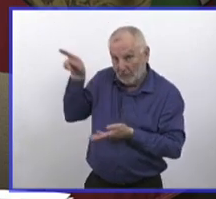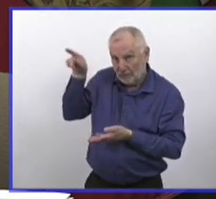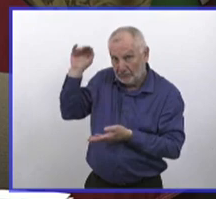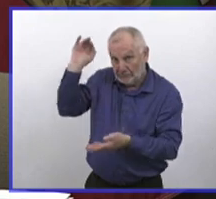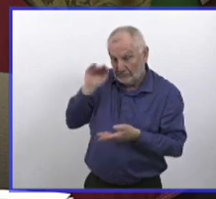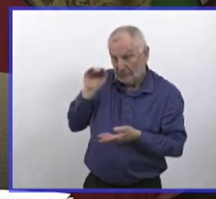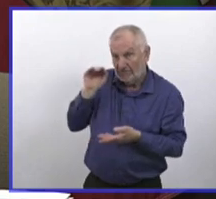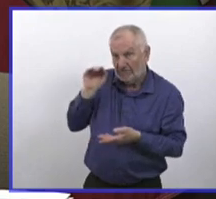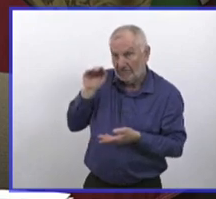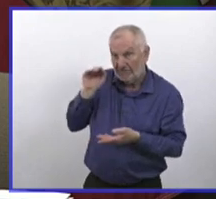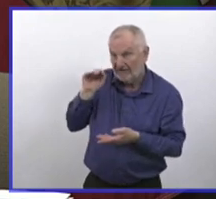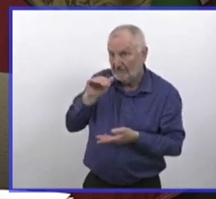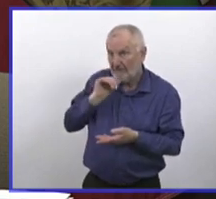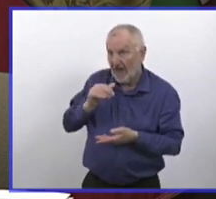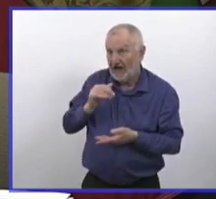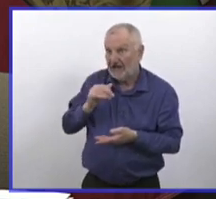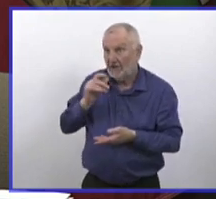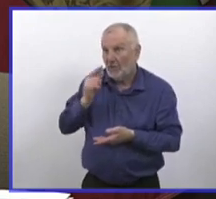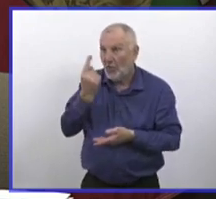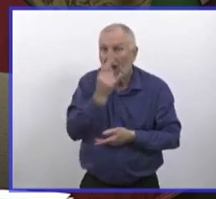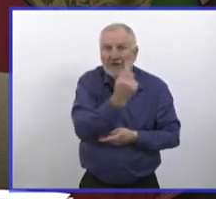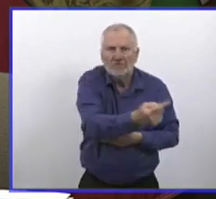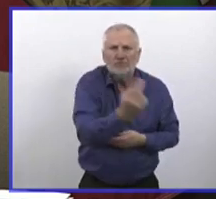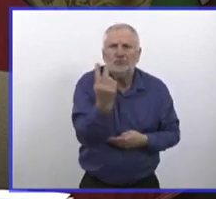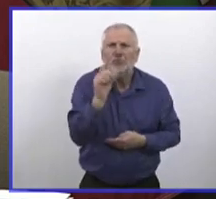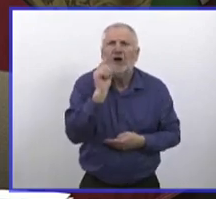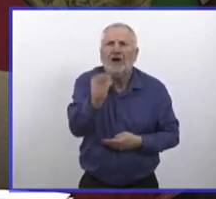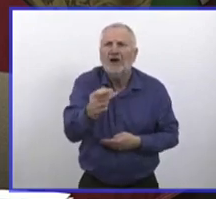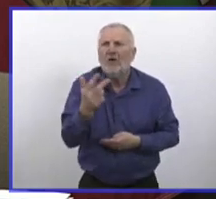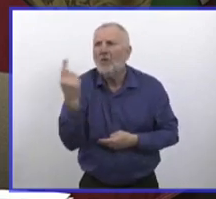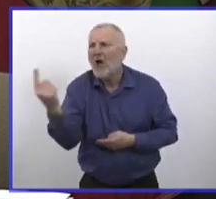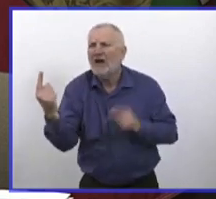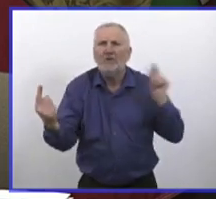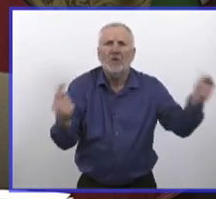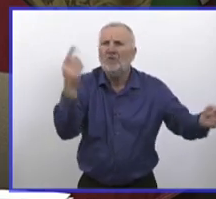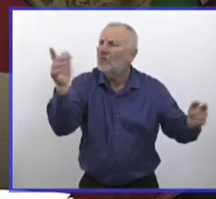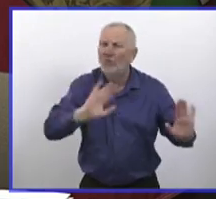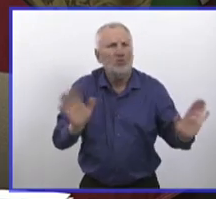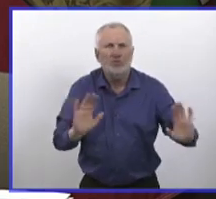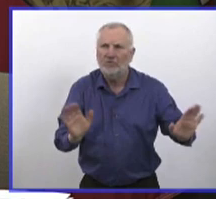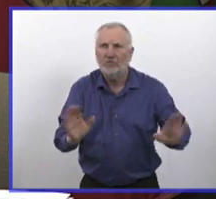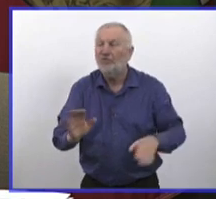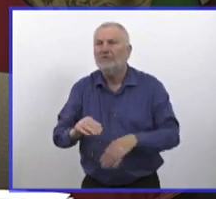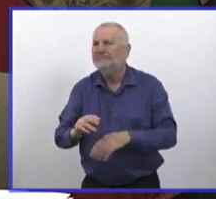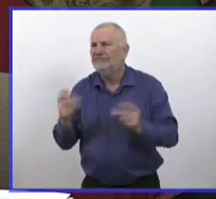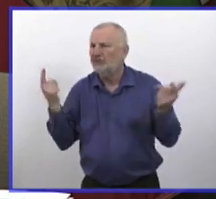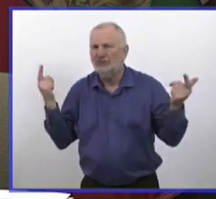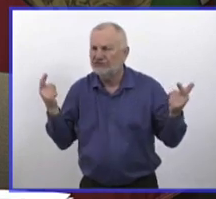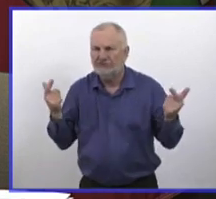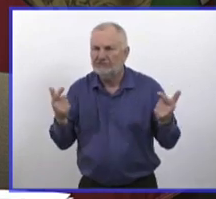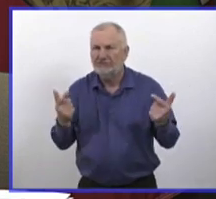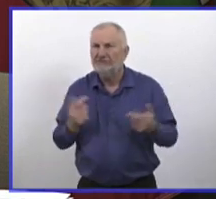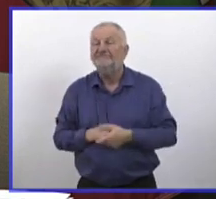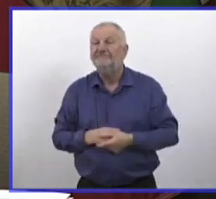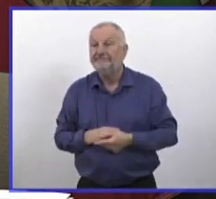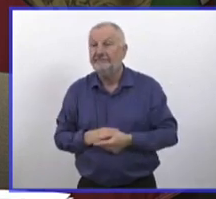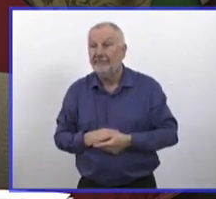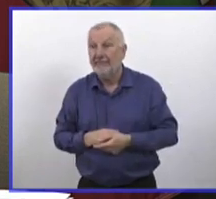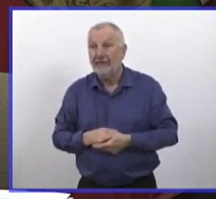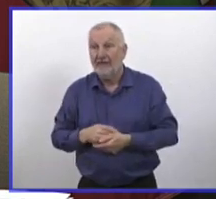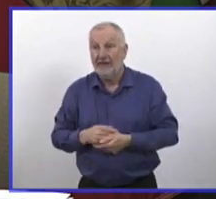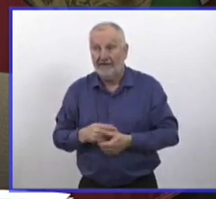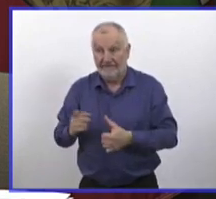or 2 doses here and there. That's not efficient. So we had that first group, if you will, and they were around